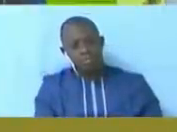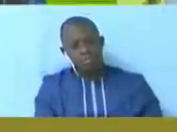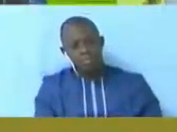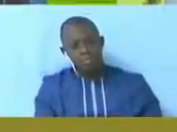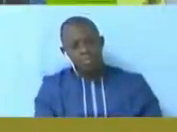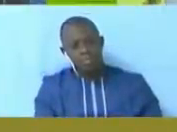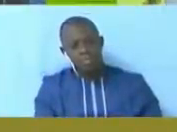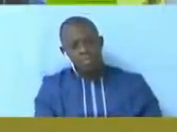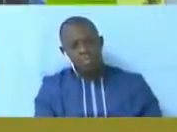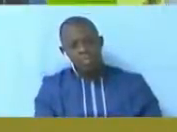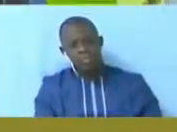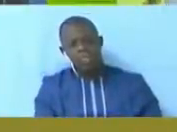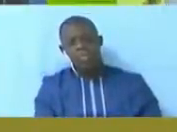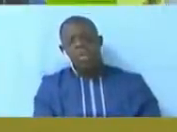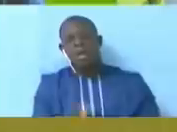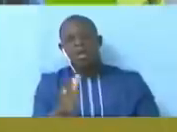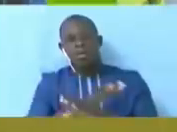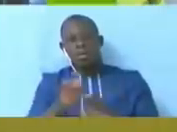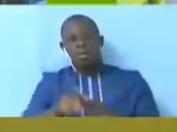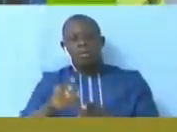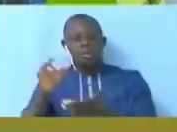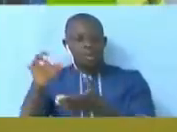Vehicles and other possessions,